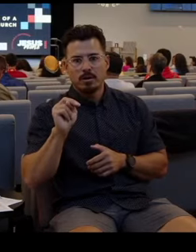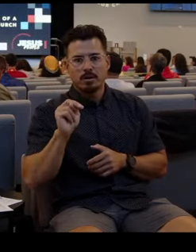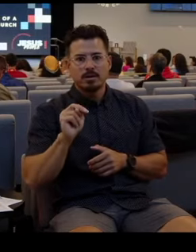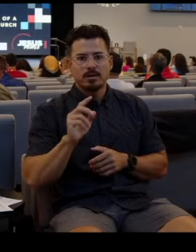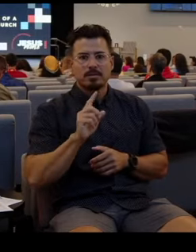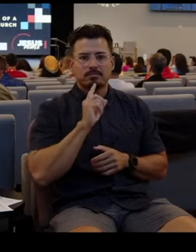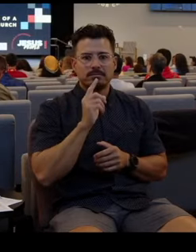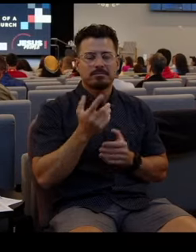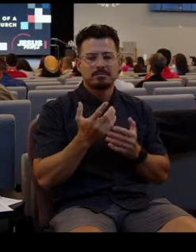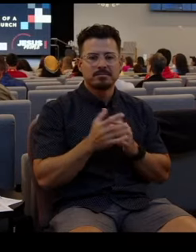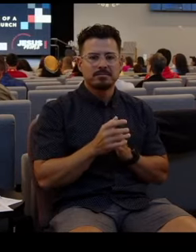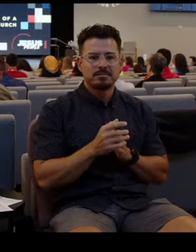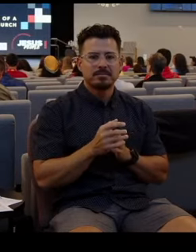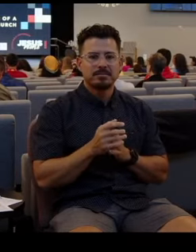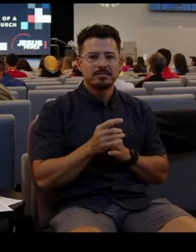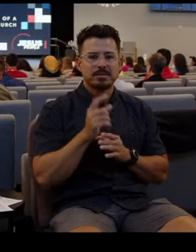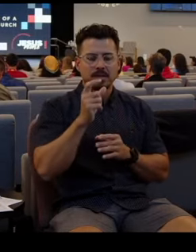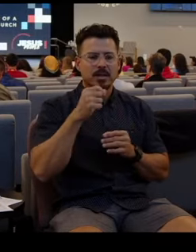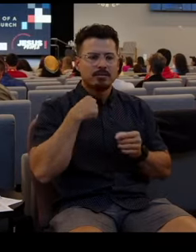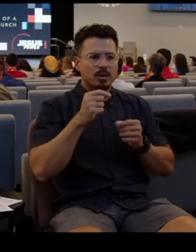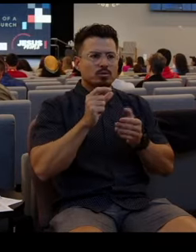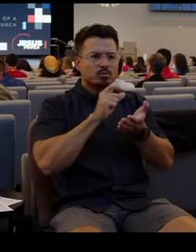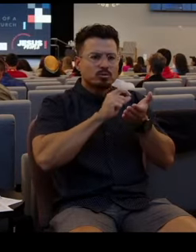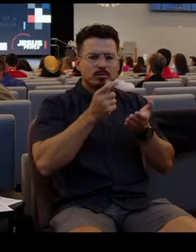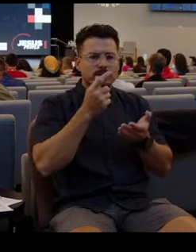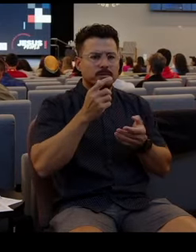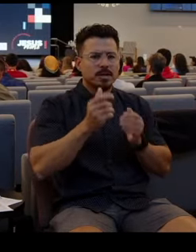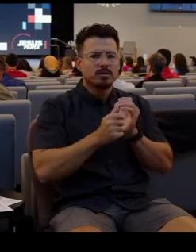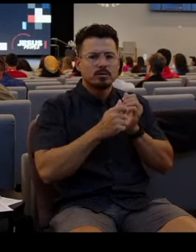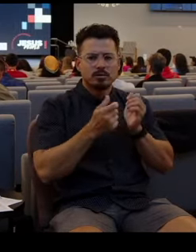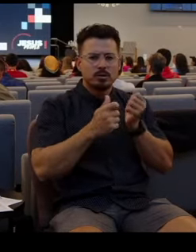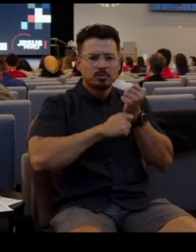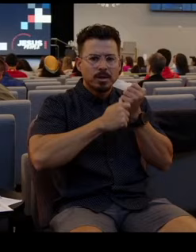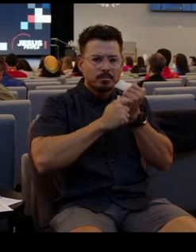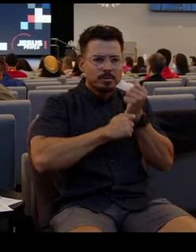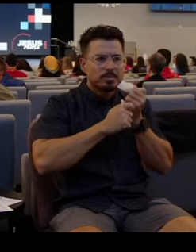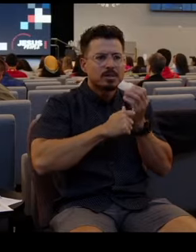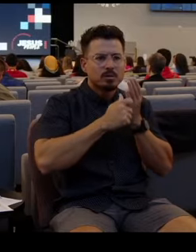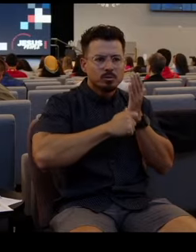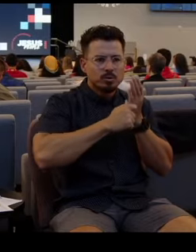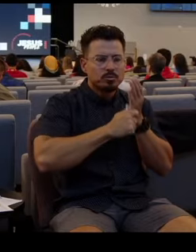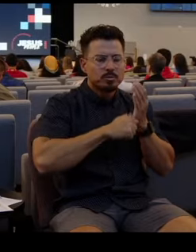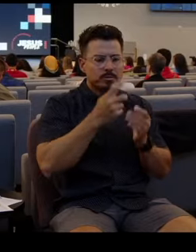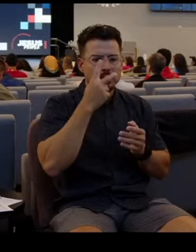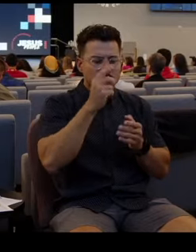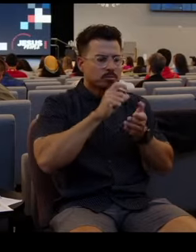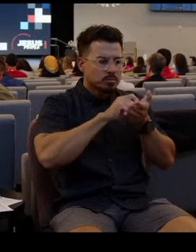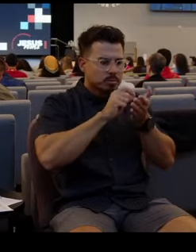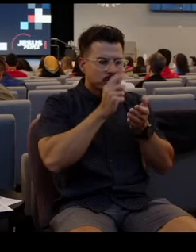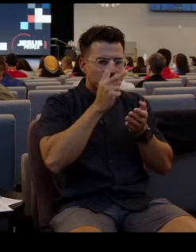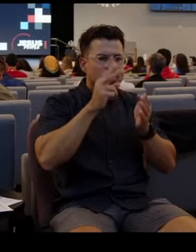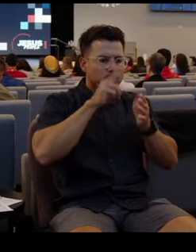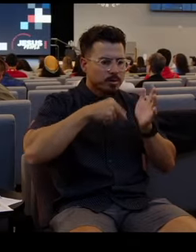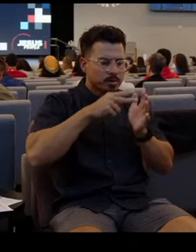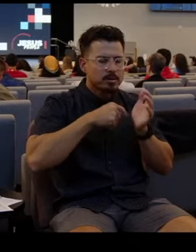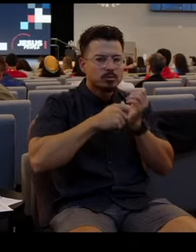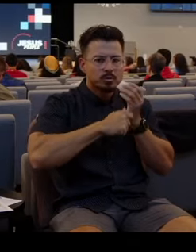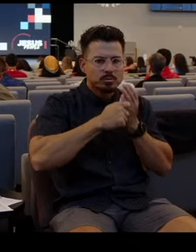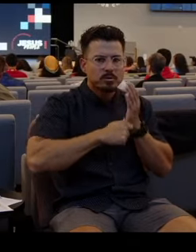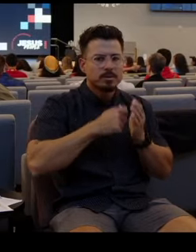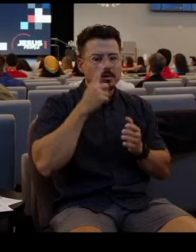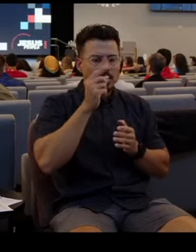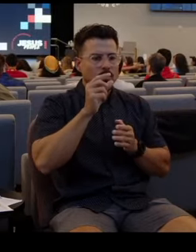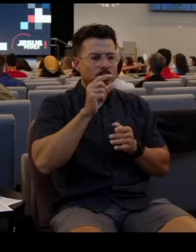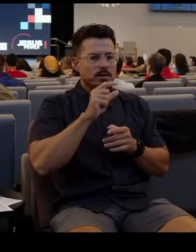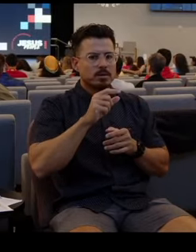cut out, he'd cut out like an article from the newspaper. You know, they had newspapers in those days, and he would, he would read this article,